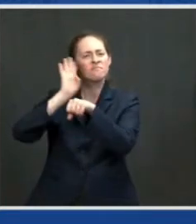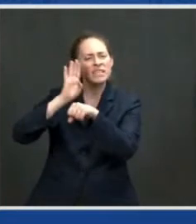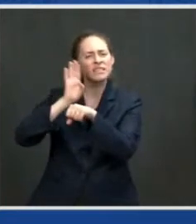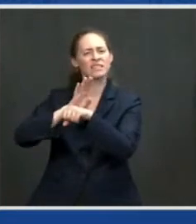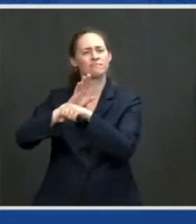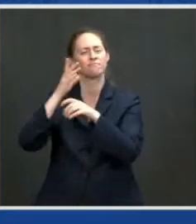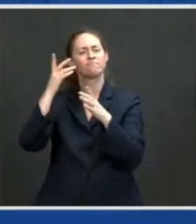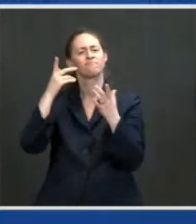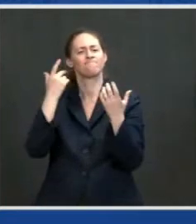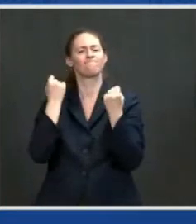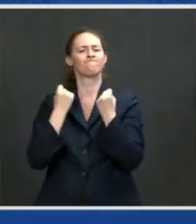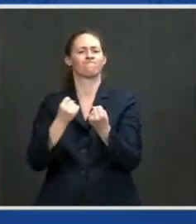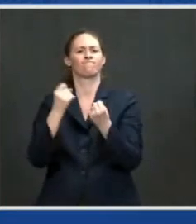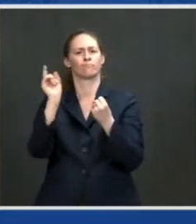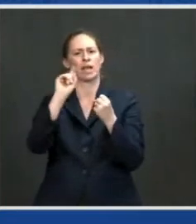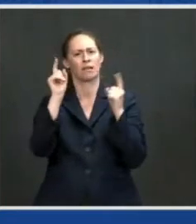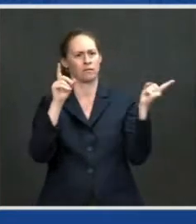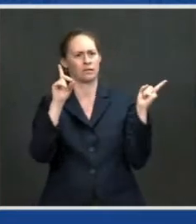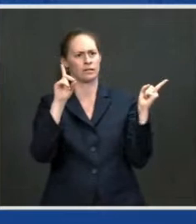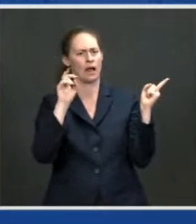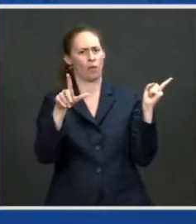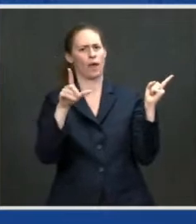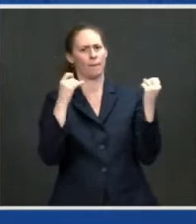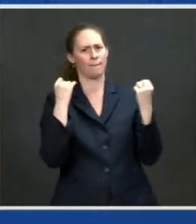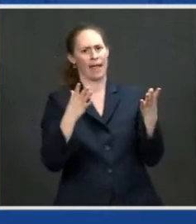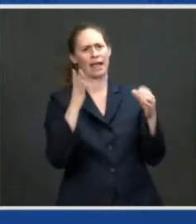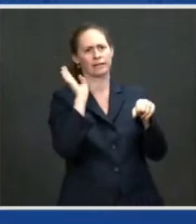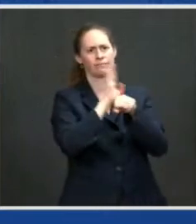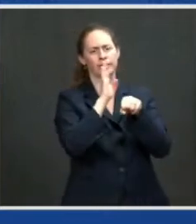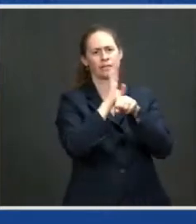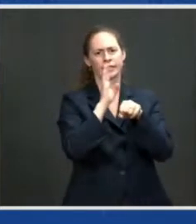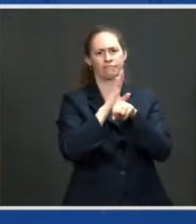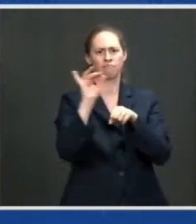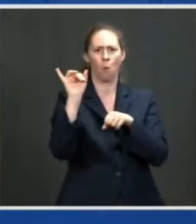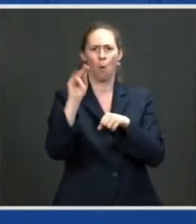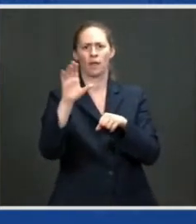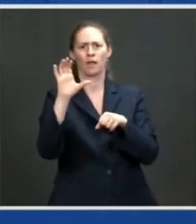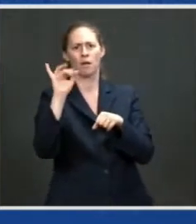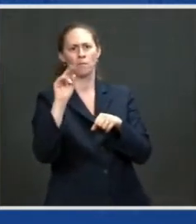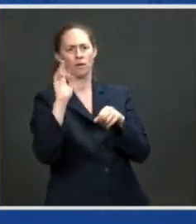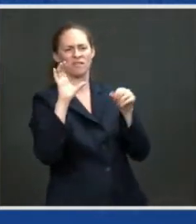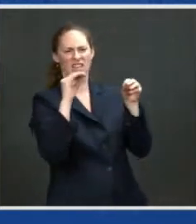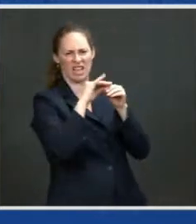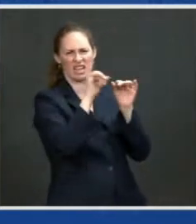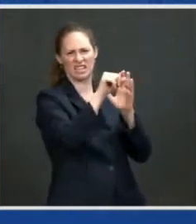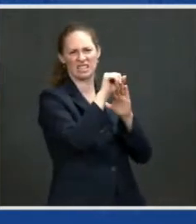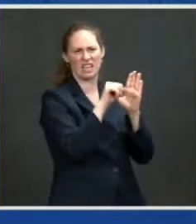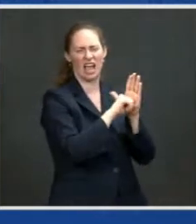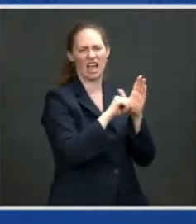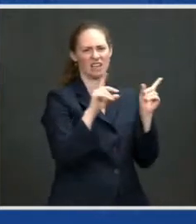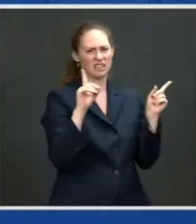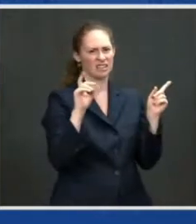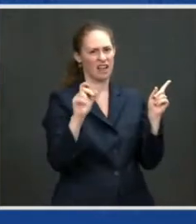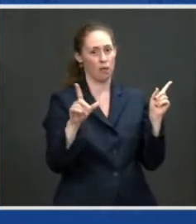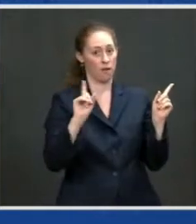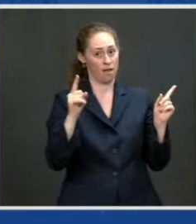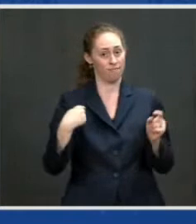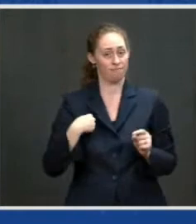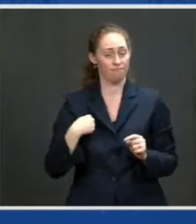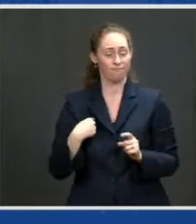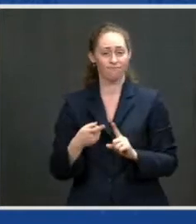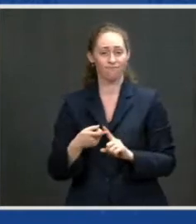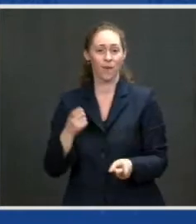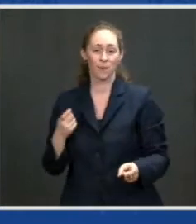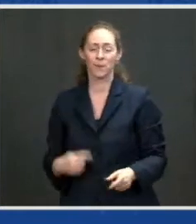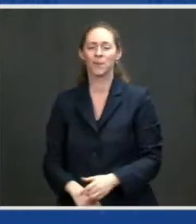place in America. Combined, all the rest of the corporate registrations combined don't equal what's in my